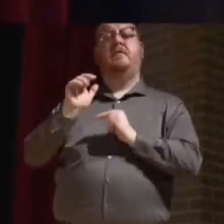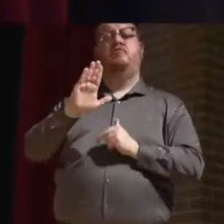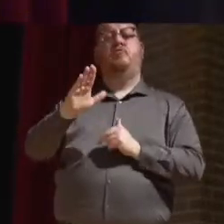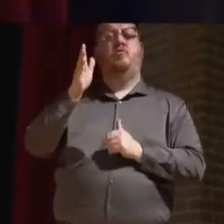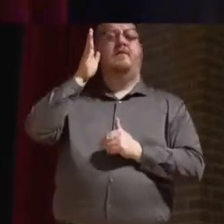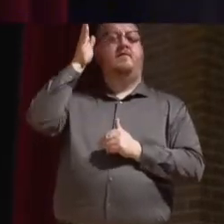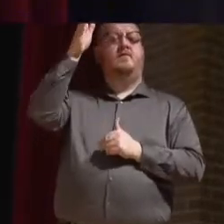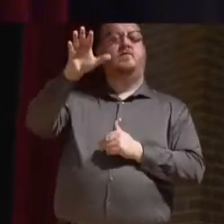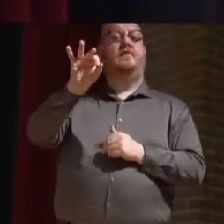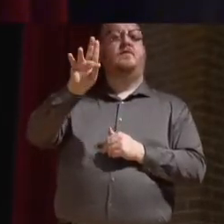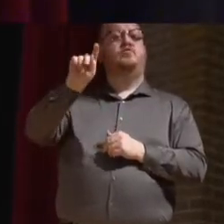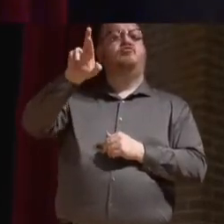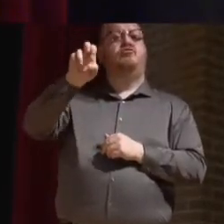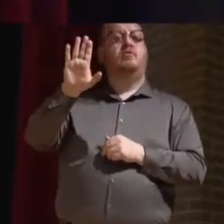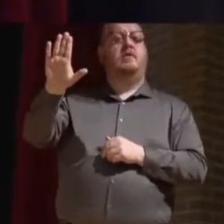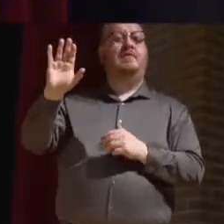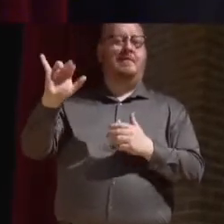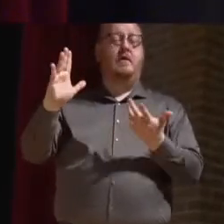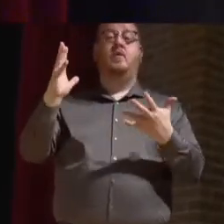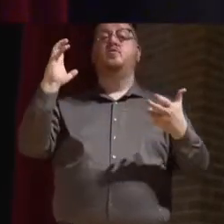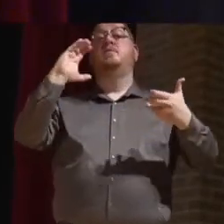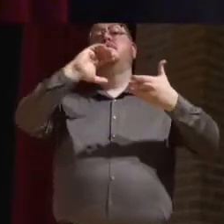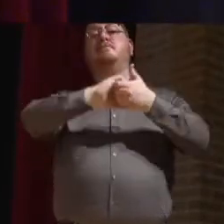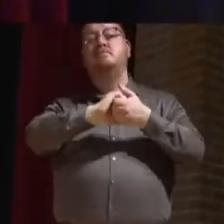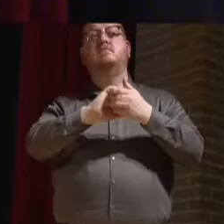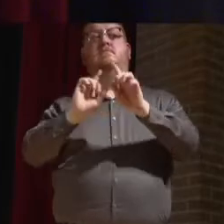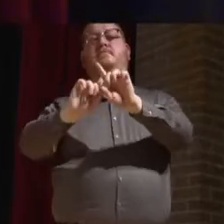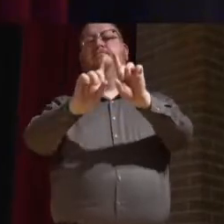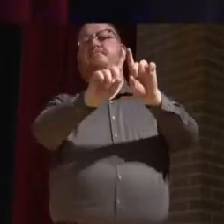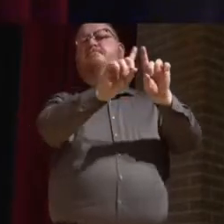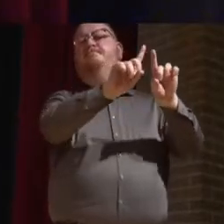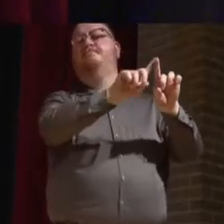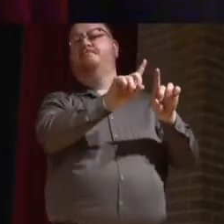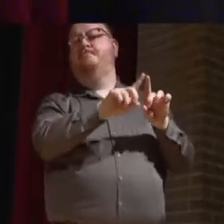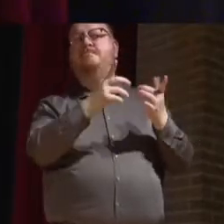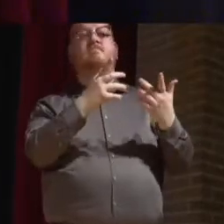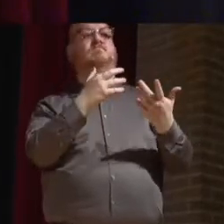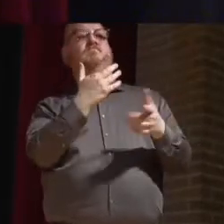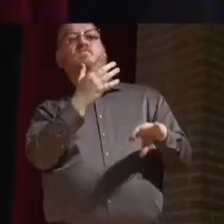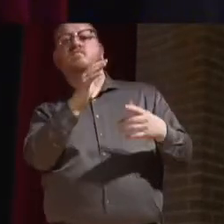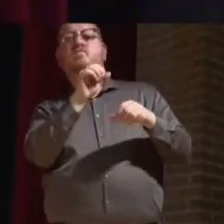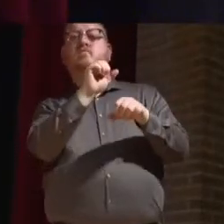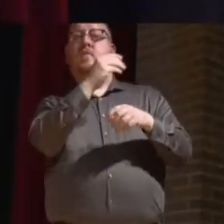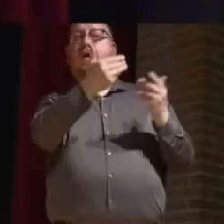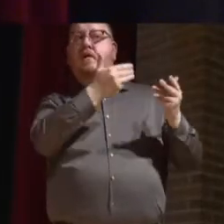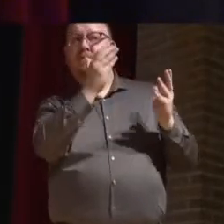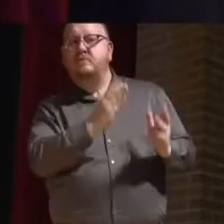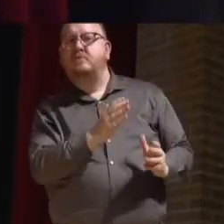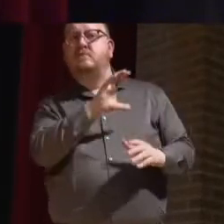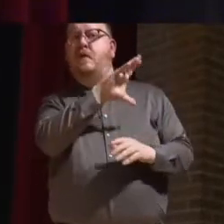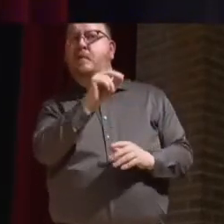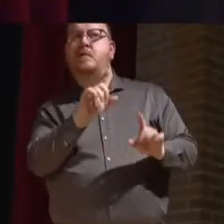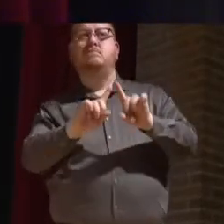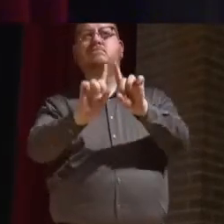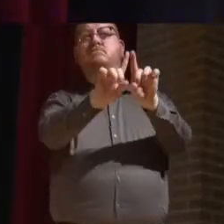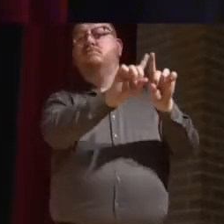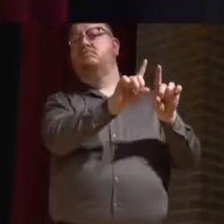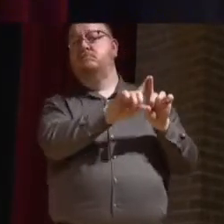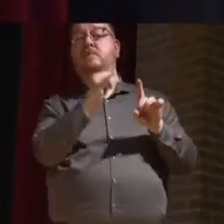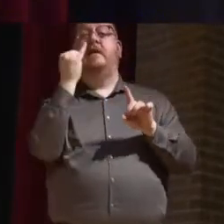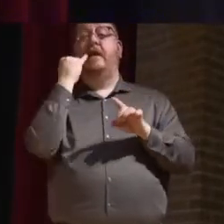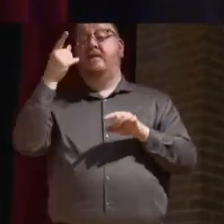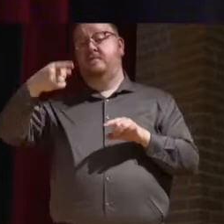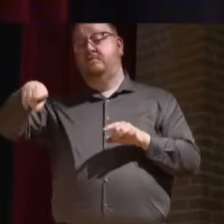connect, partner with some potential employers and experiences that are in his interest area. Oh, that's